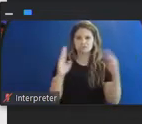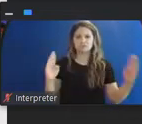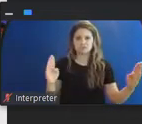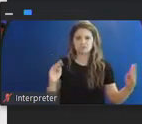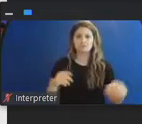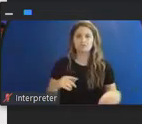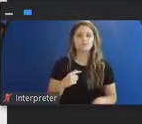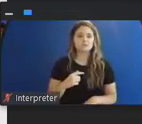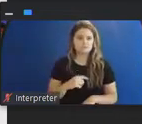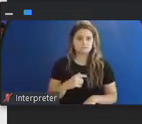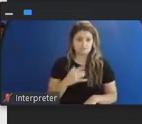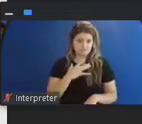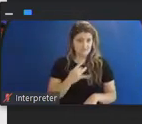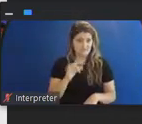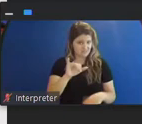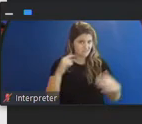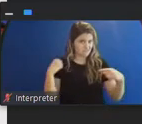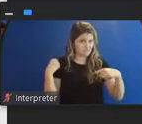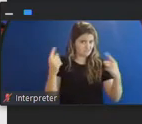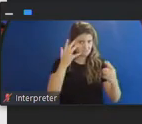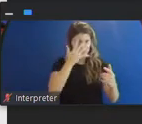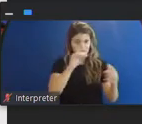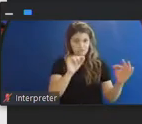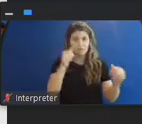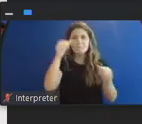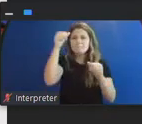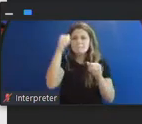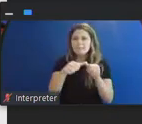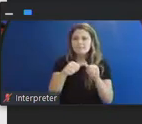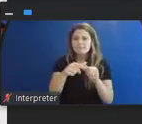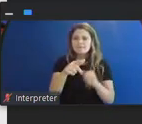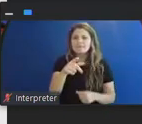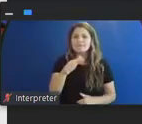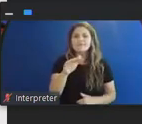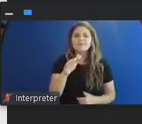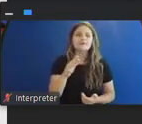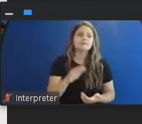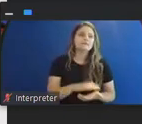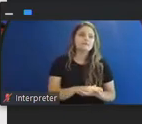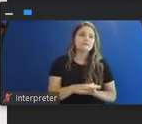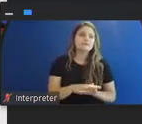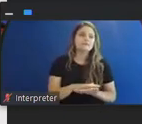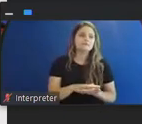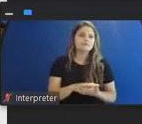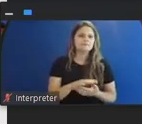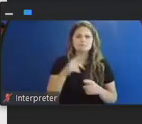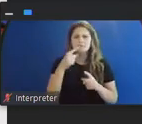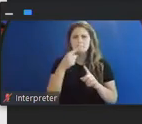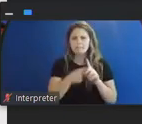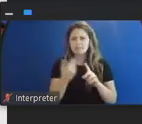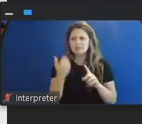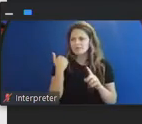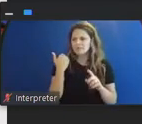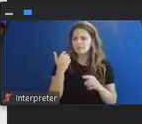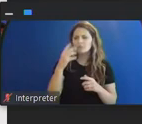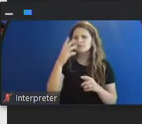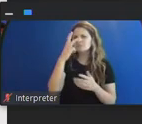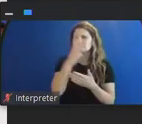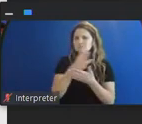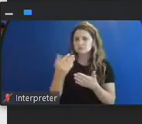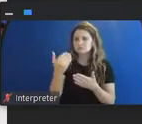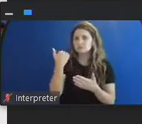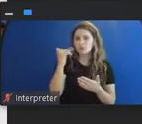We like the way this is going. You'll recall that a month or 6 weeks ago, this number was